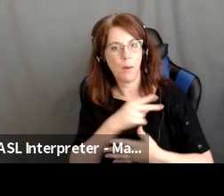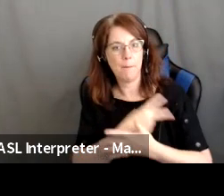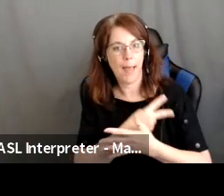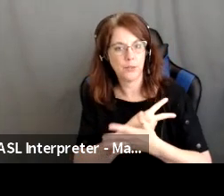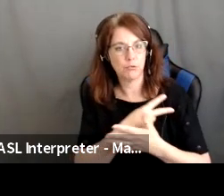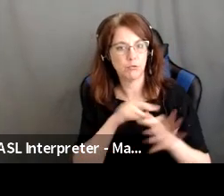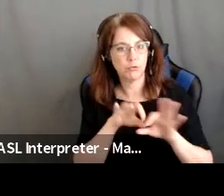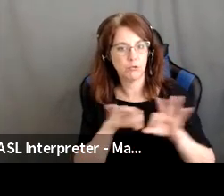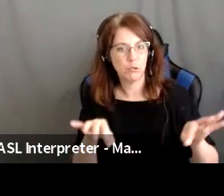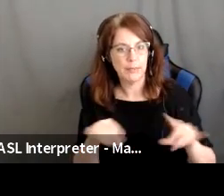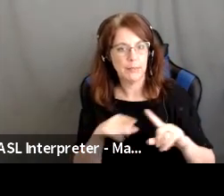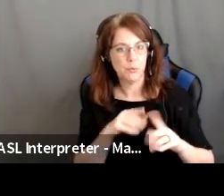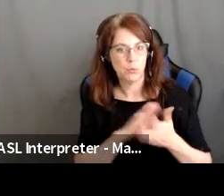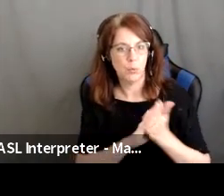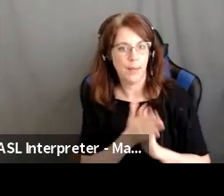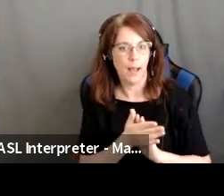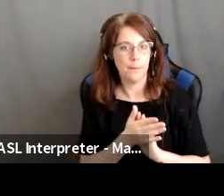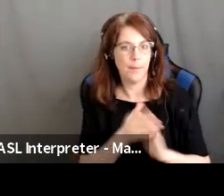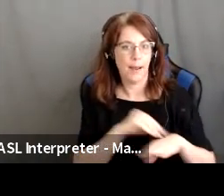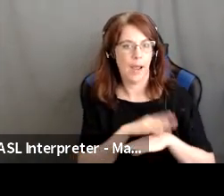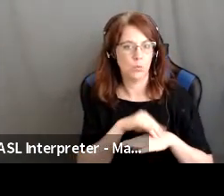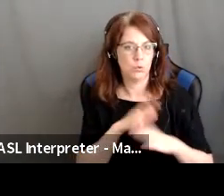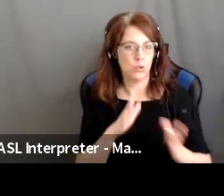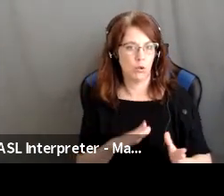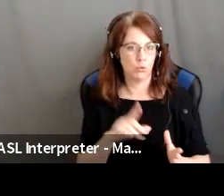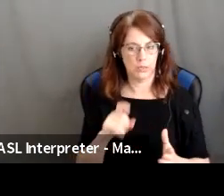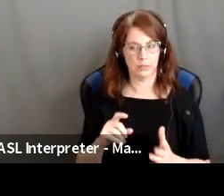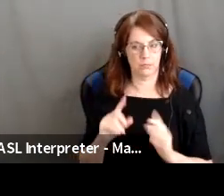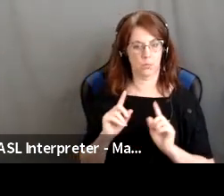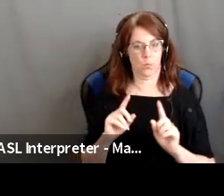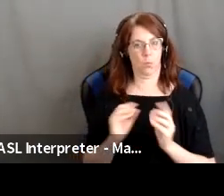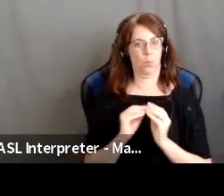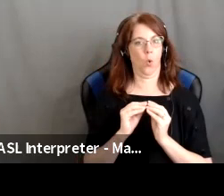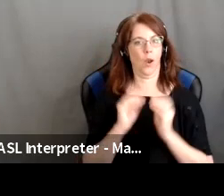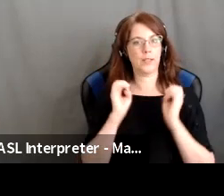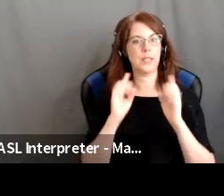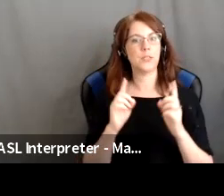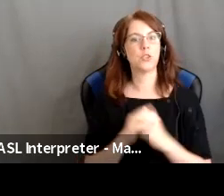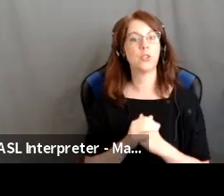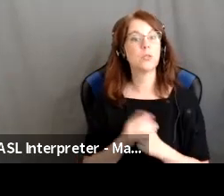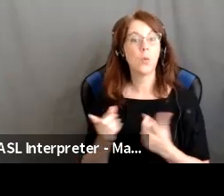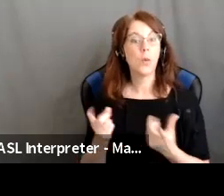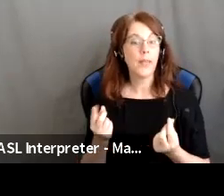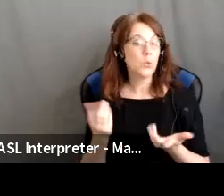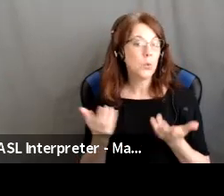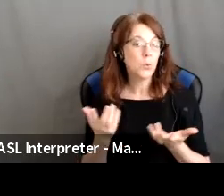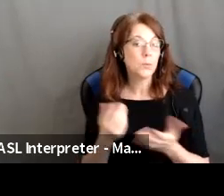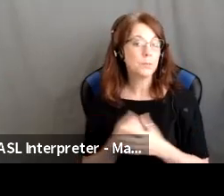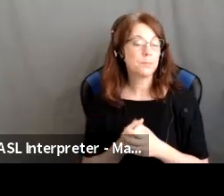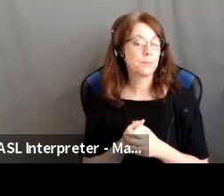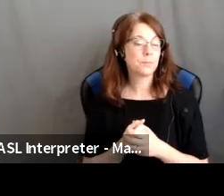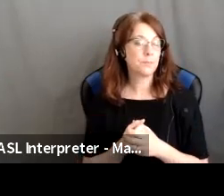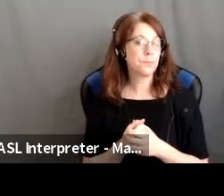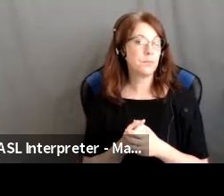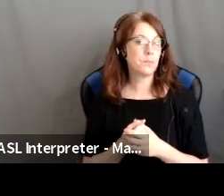be a counselor. They would need more schooling. So what they would want to do is they can maybe have